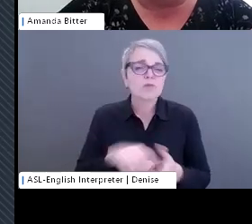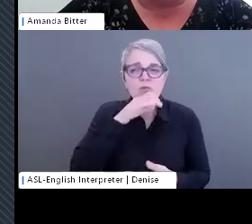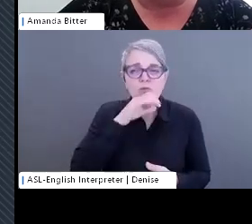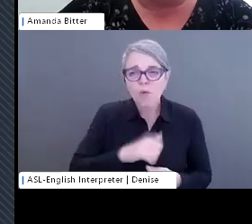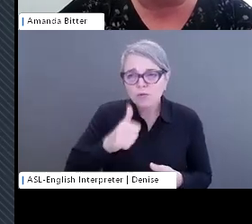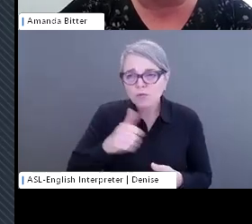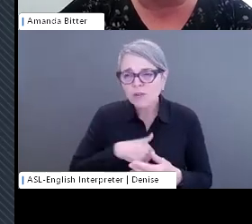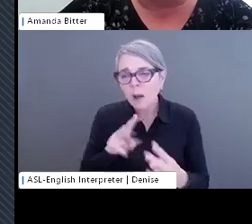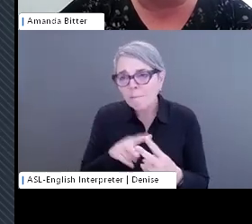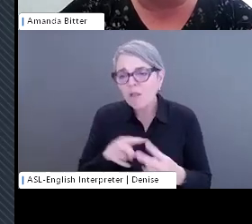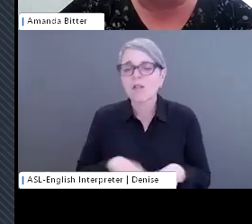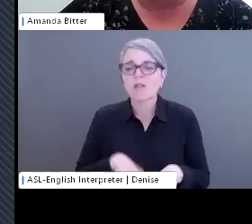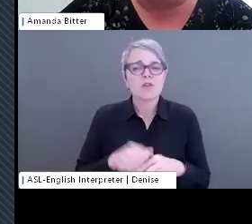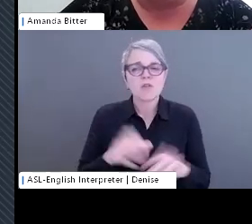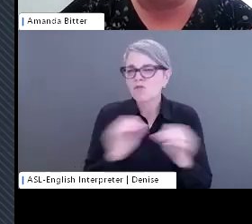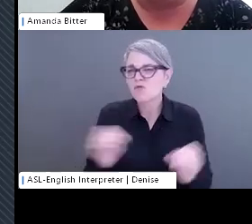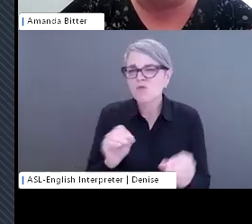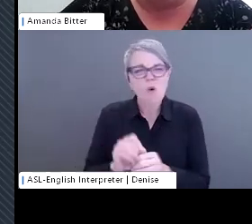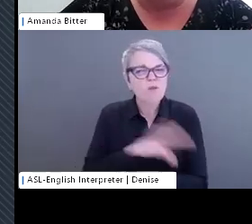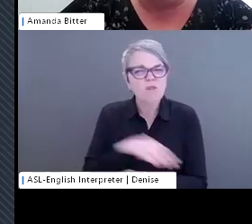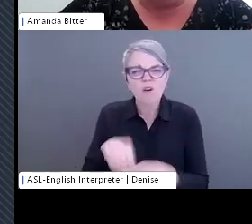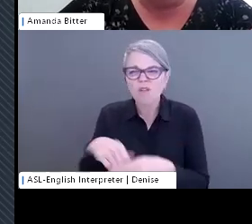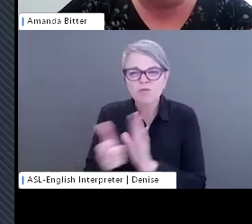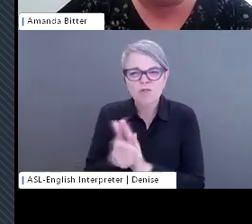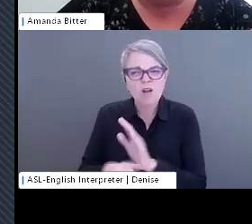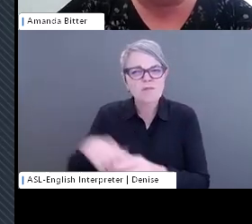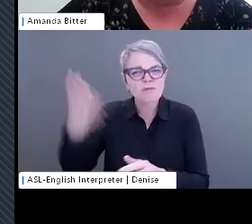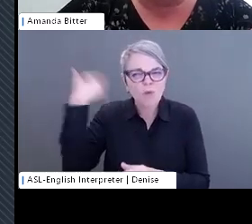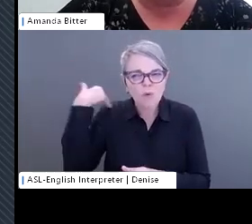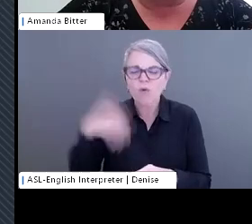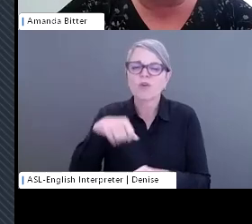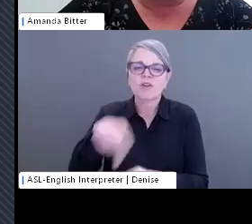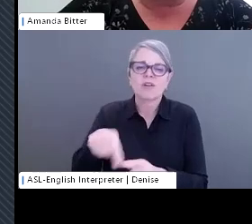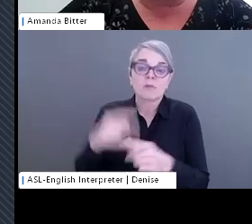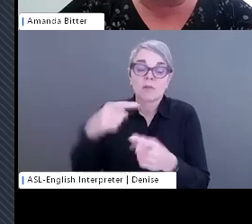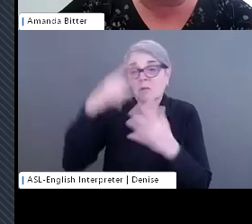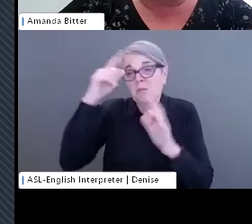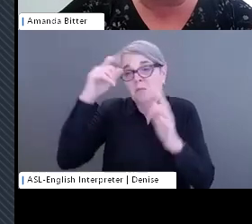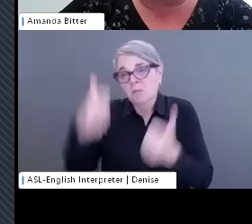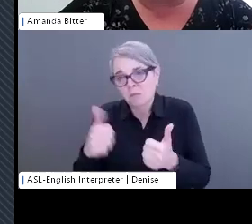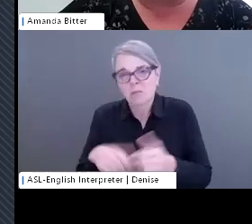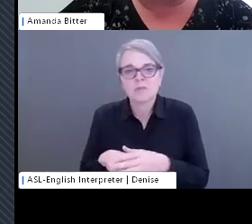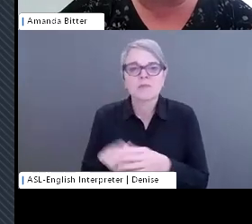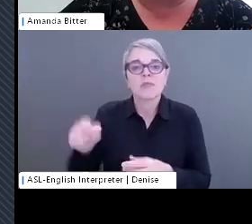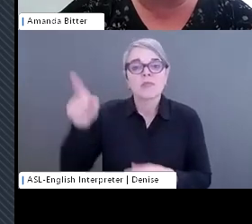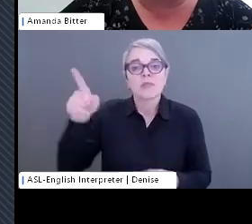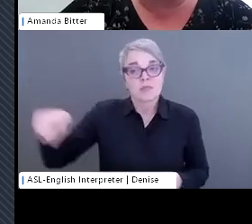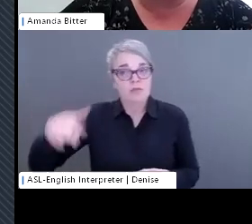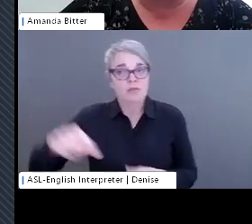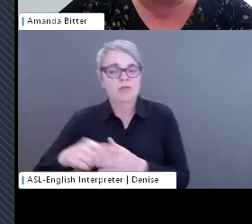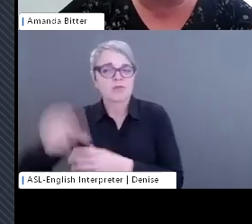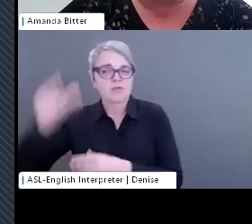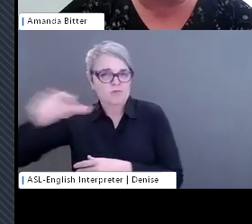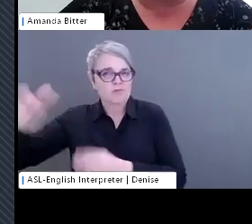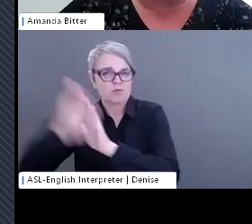criminal involvement, and possible age-related cognitive decline, the Crown has an obligation of considering the prospect of